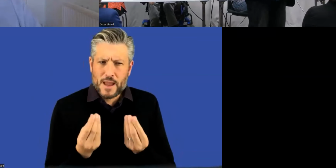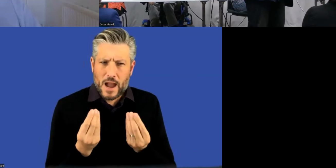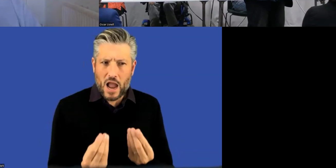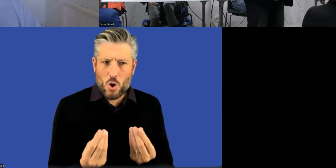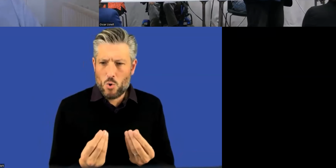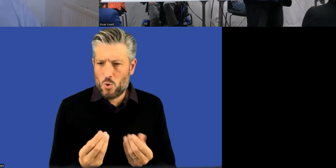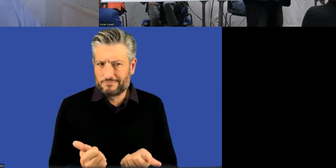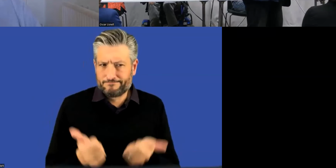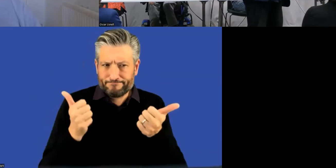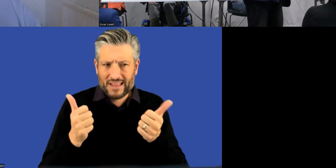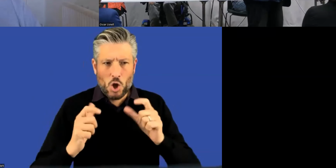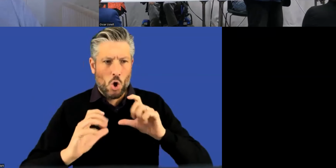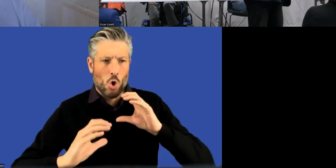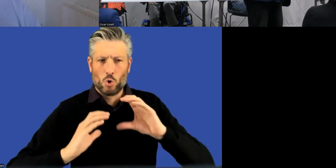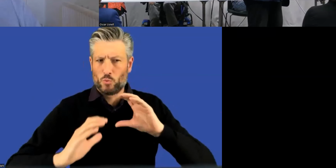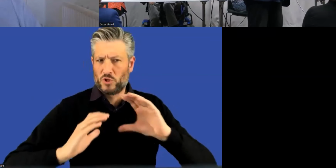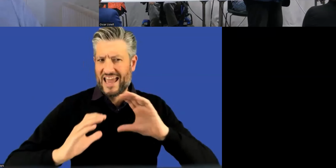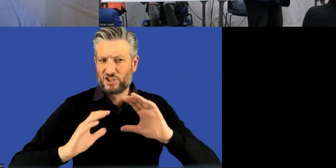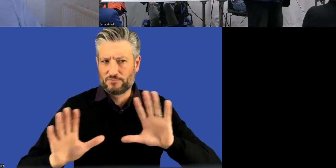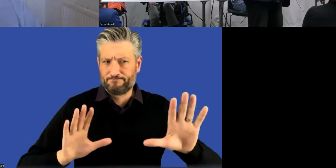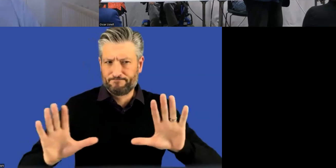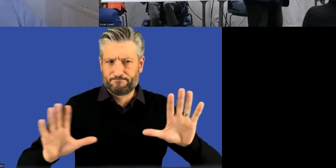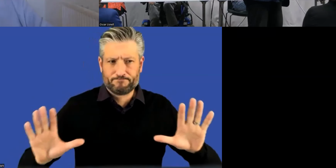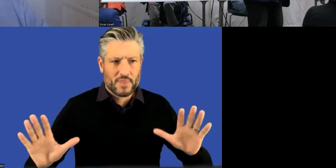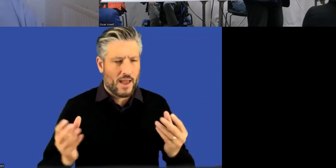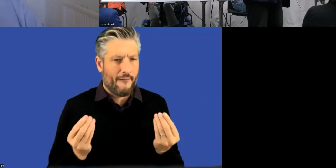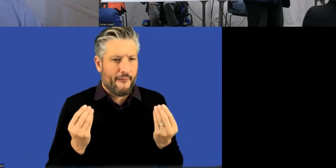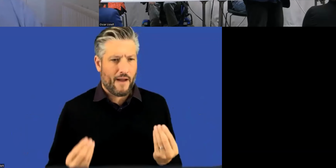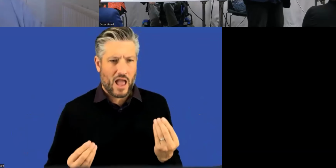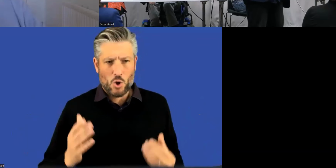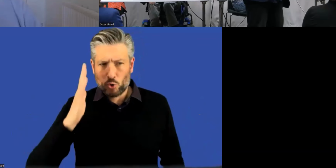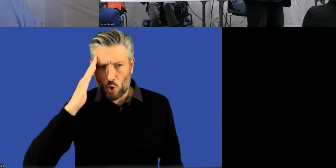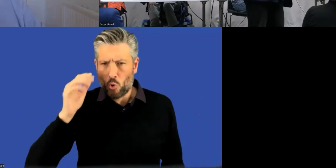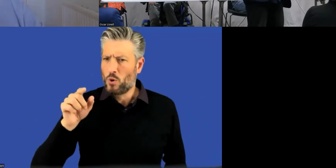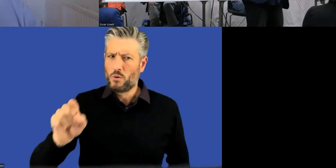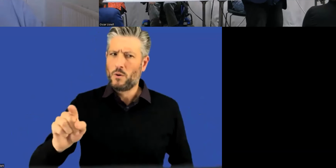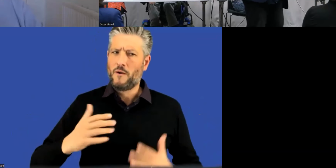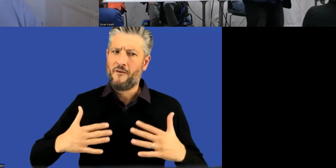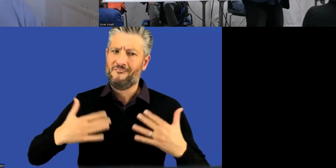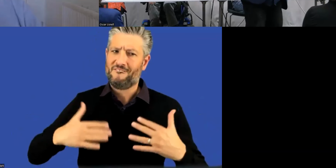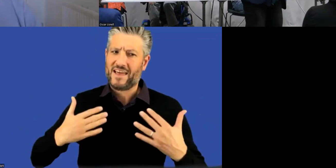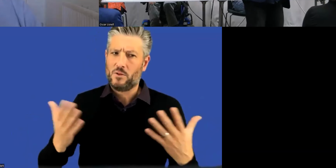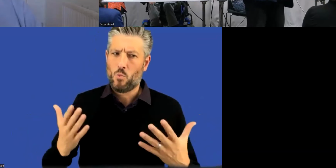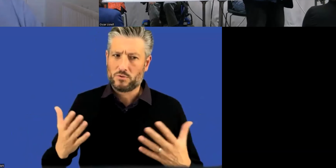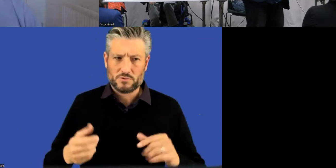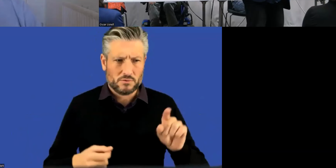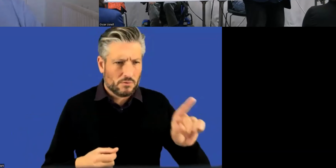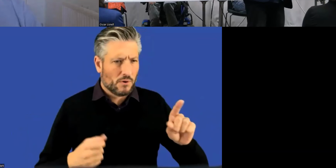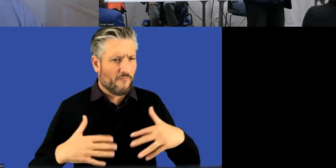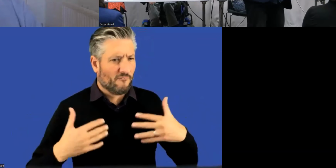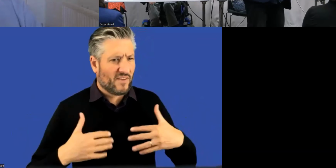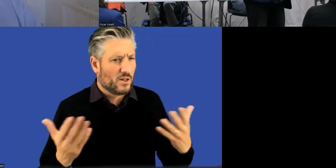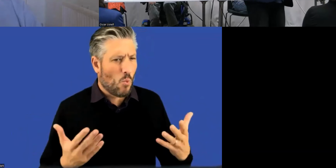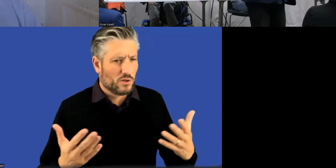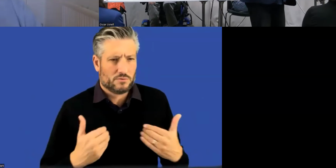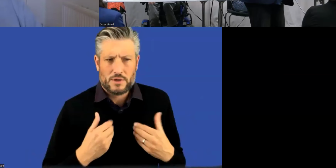at a distance to be able to feel what they're feeling, other people are feeling, to feel the sensations that are going through the body of the person that is playing